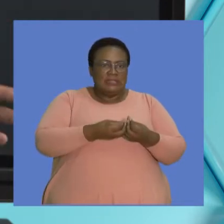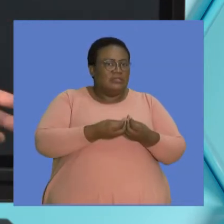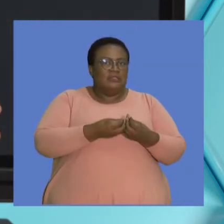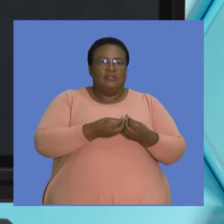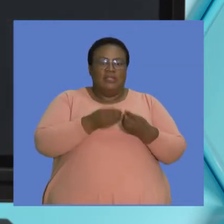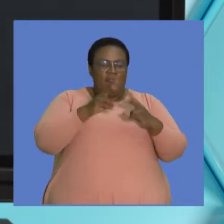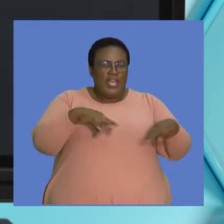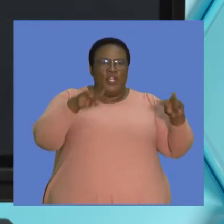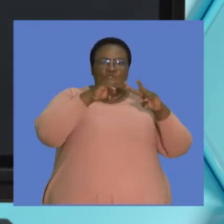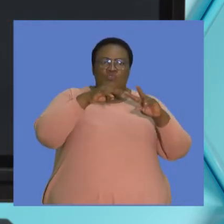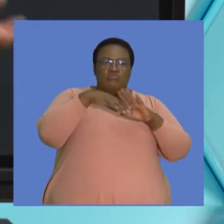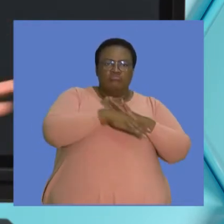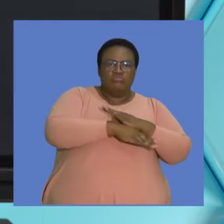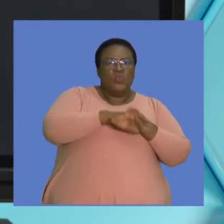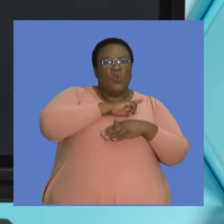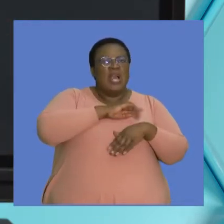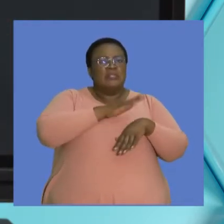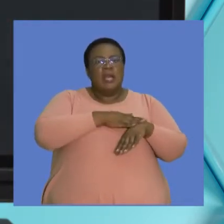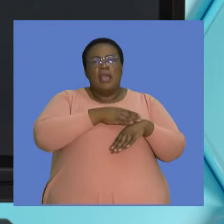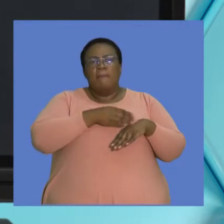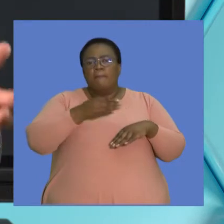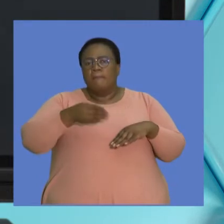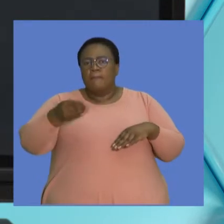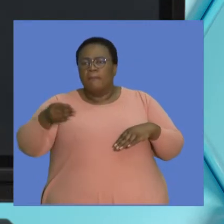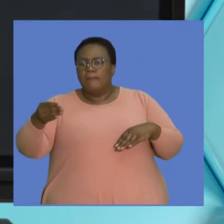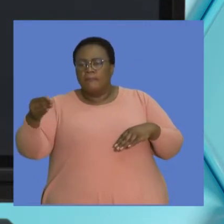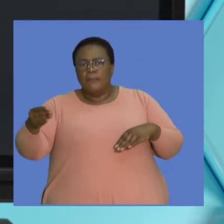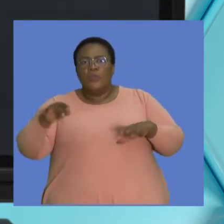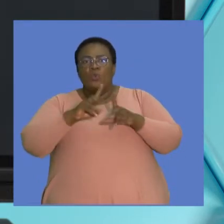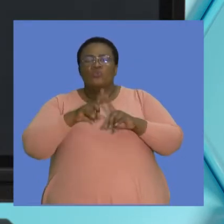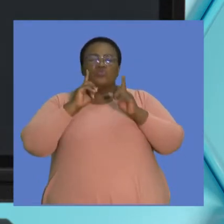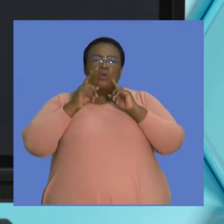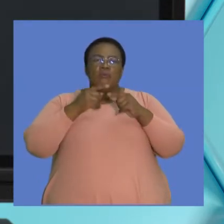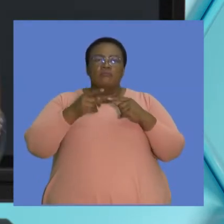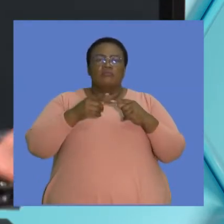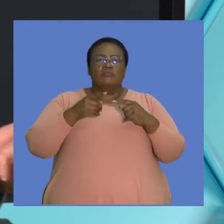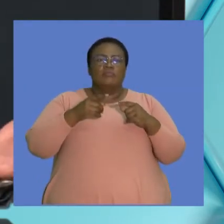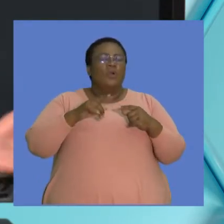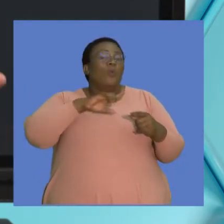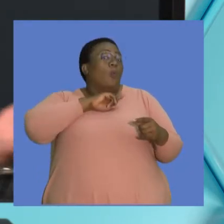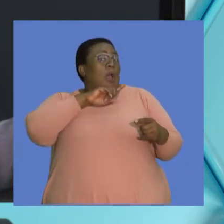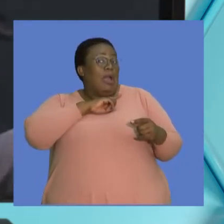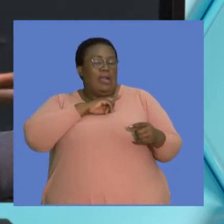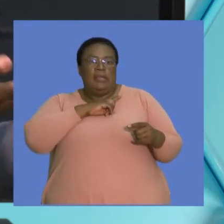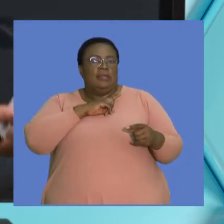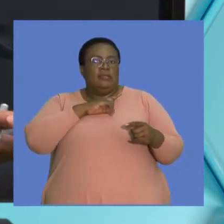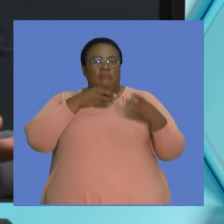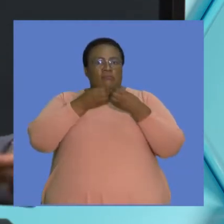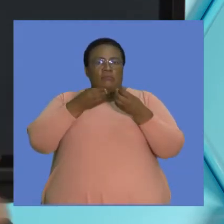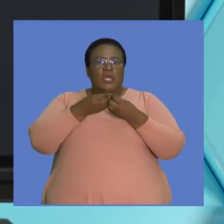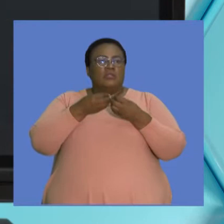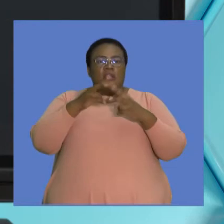of time, and we even tried to brainstorm on the ideas of what it means, why it would then